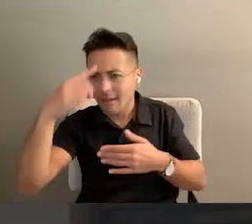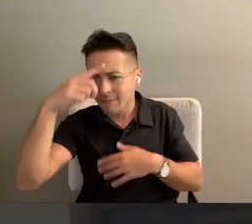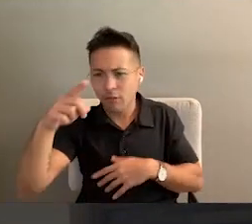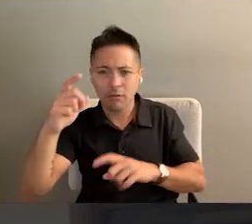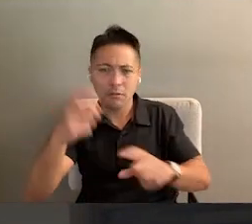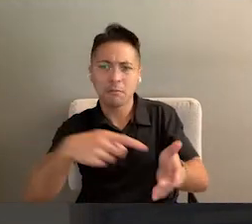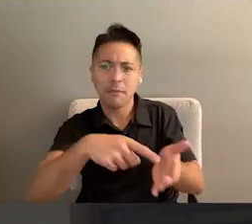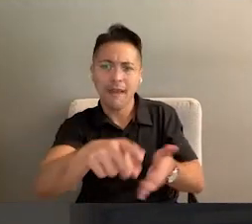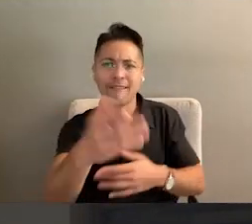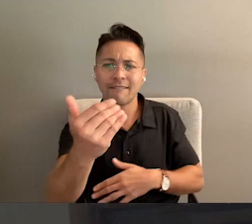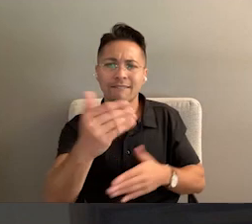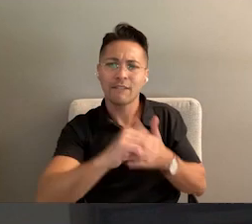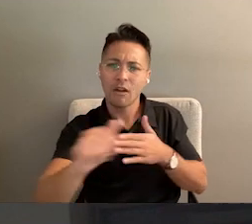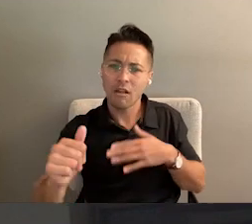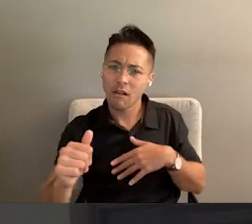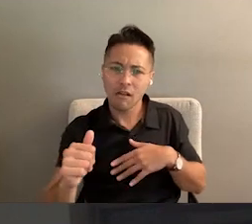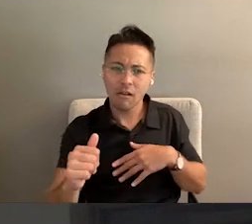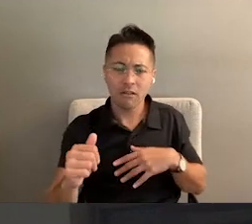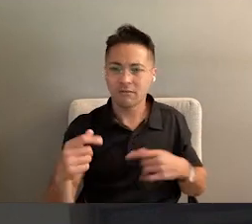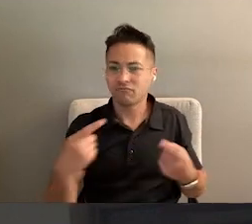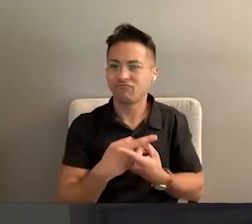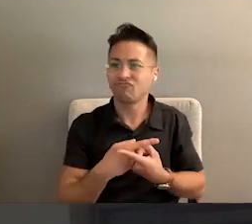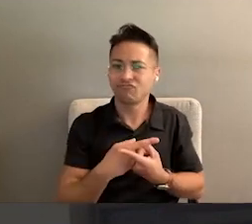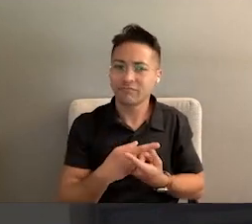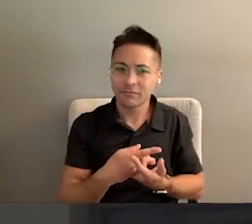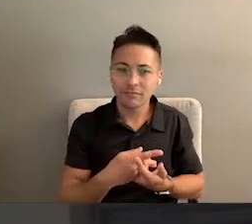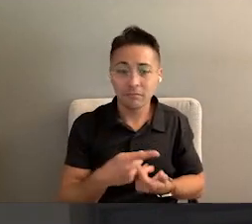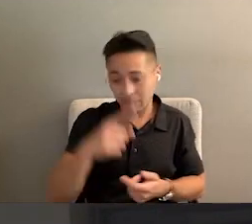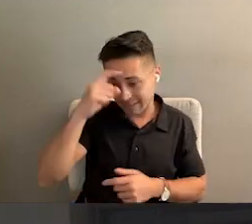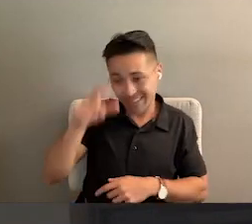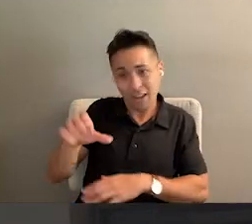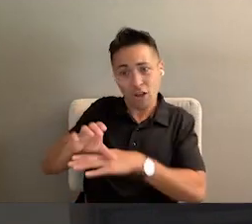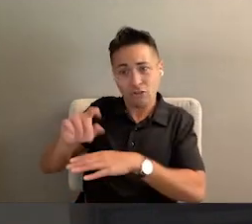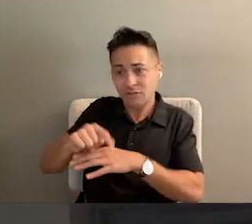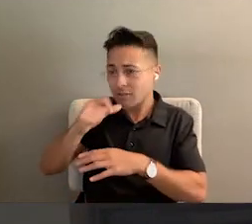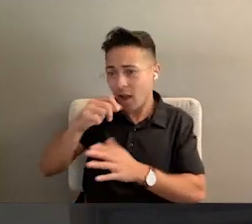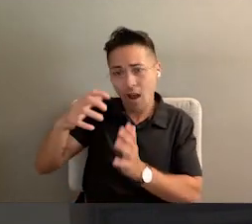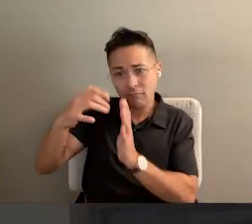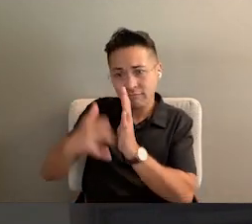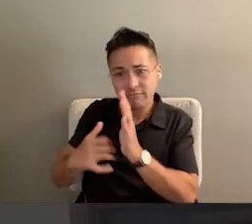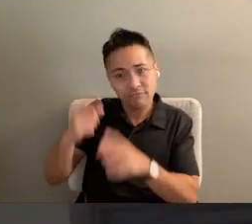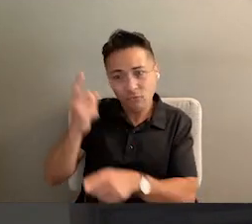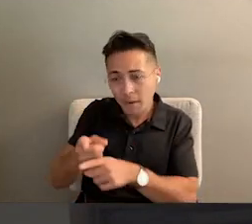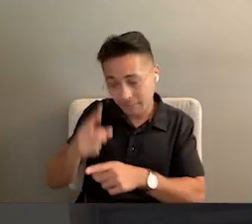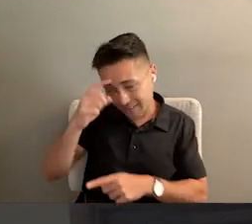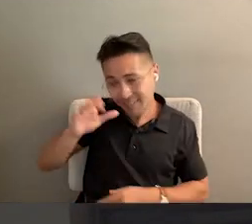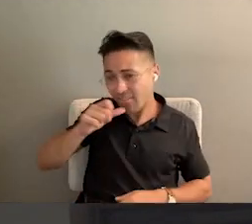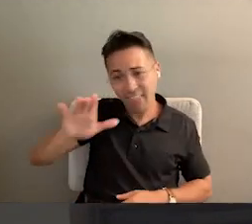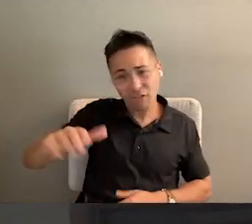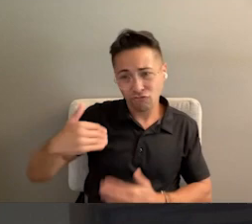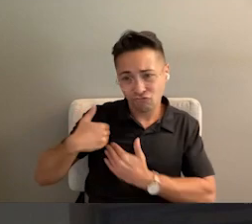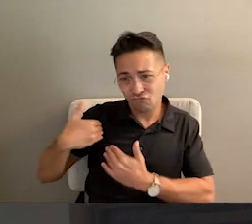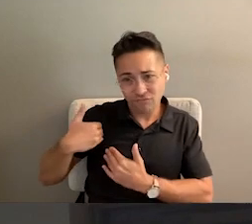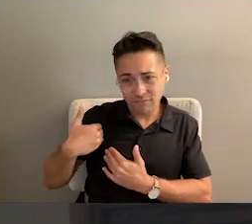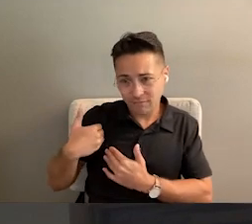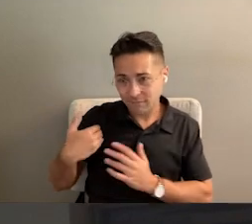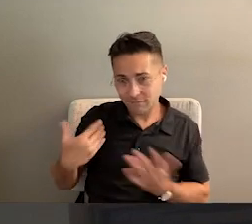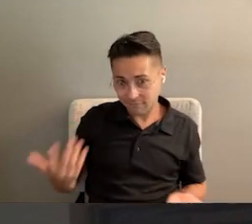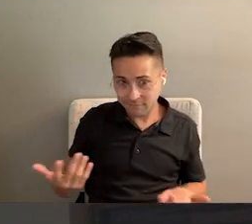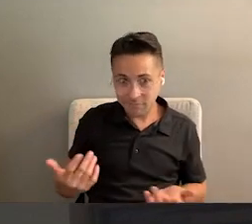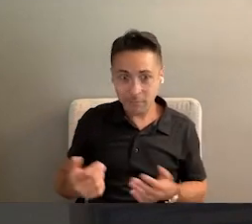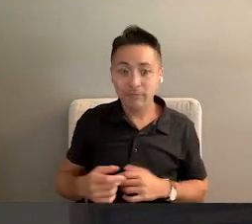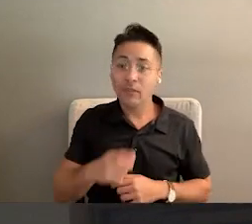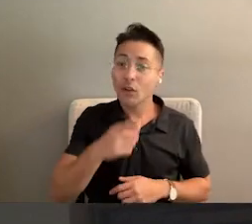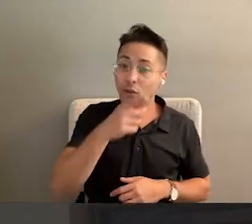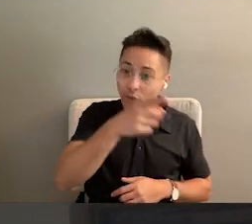they've only written a plan for them to get 15. And all of a sudden, everybody's mad because that consultant didn't do it right,